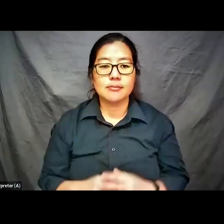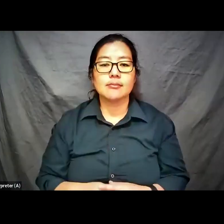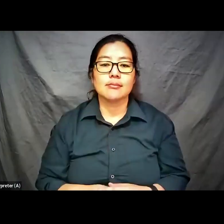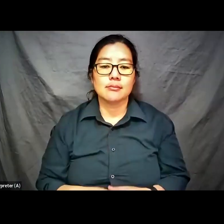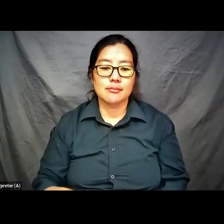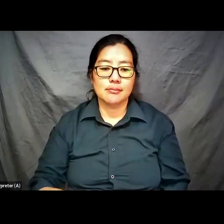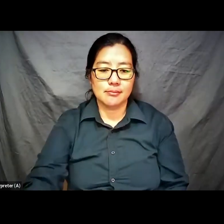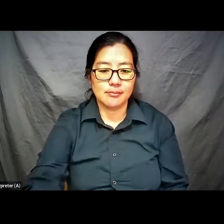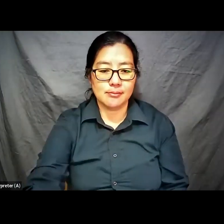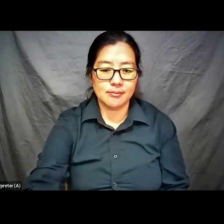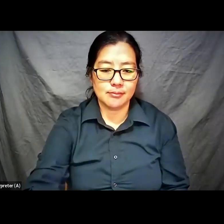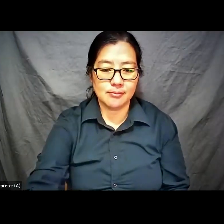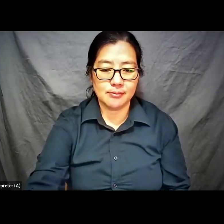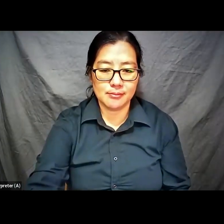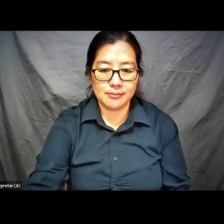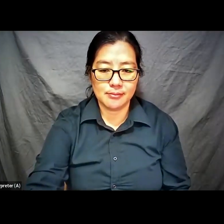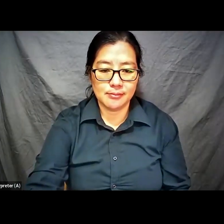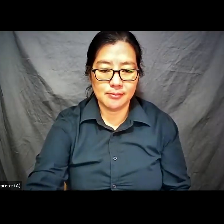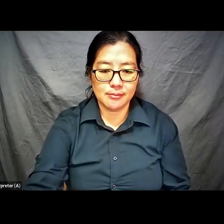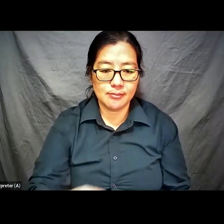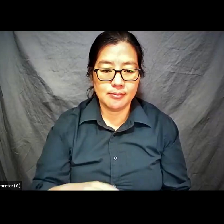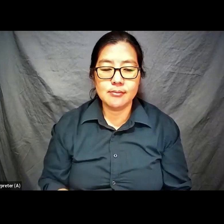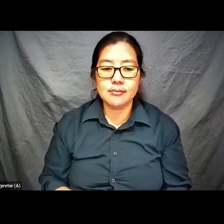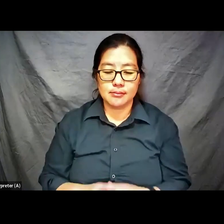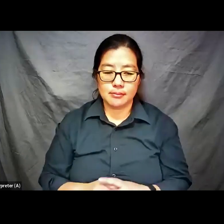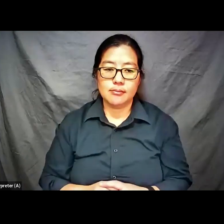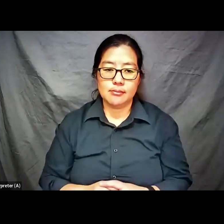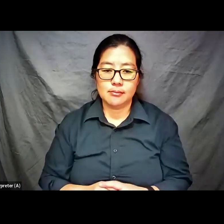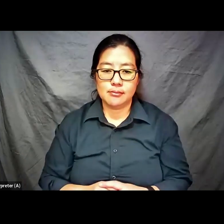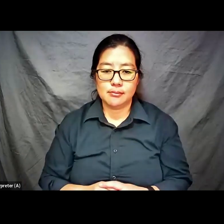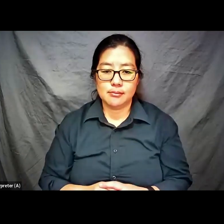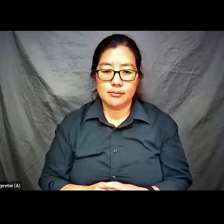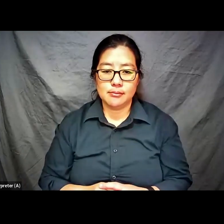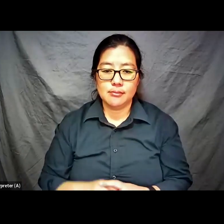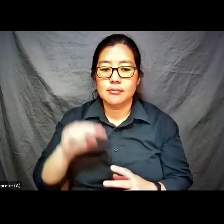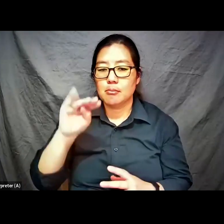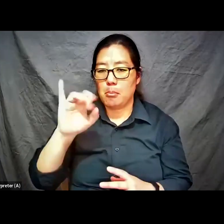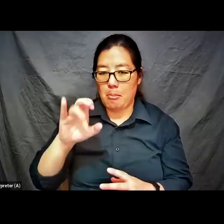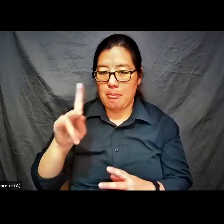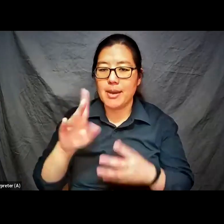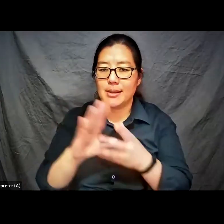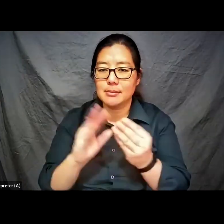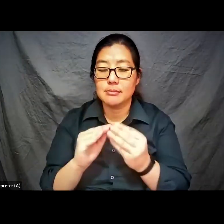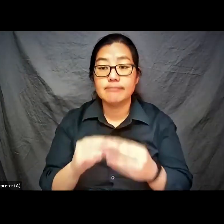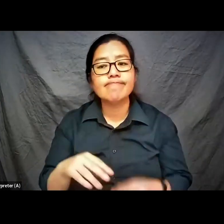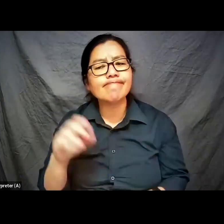What inspires your storytelling, and why do we tell our stories?